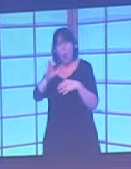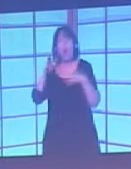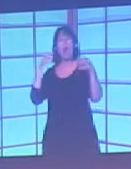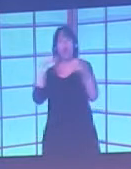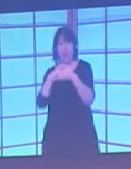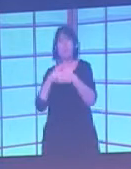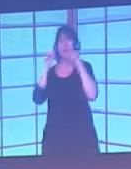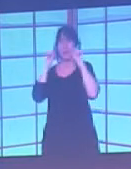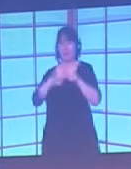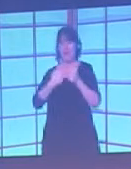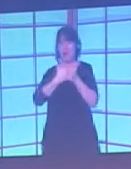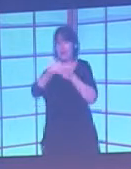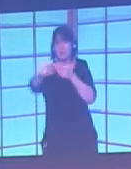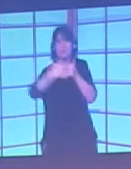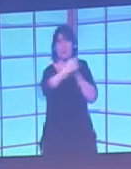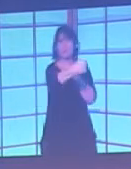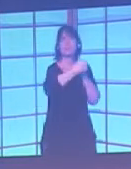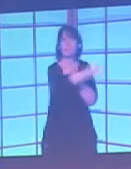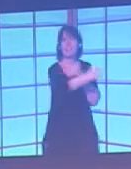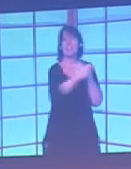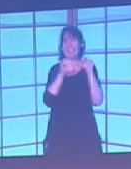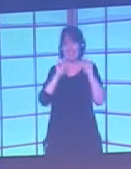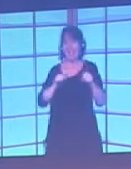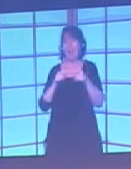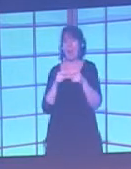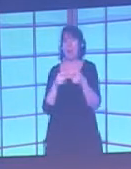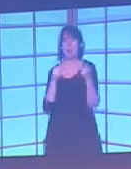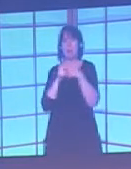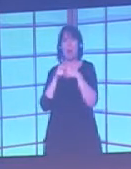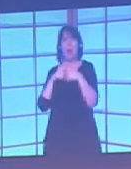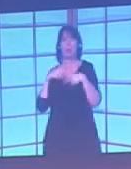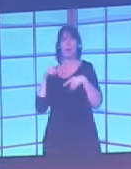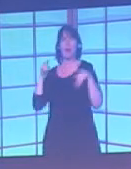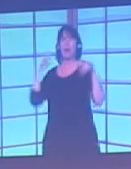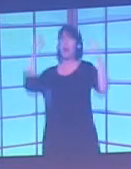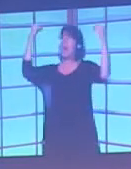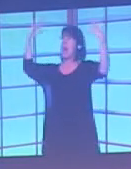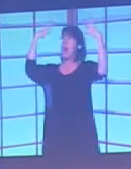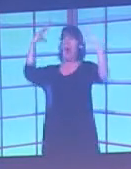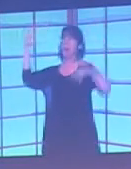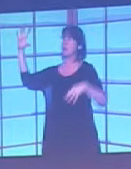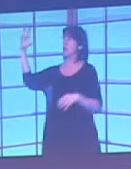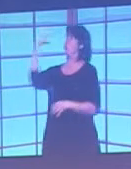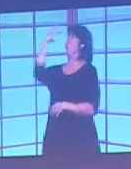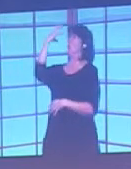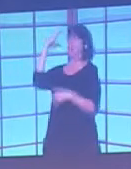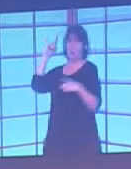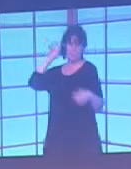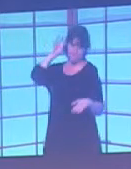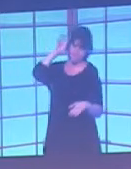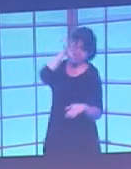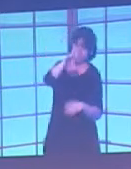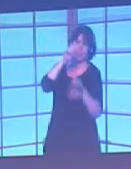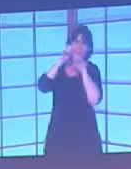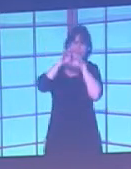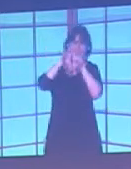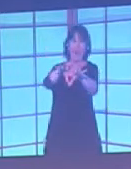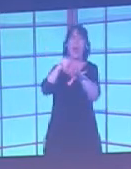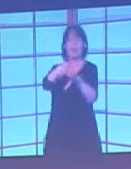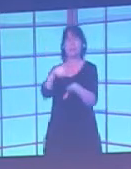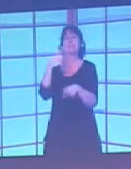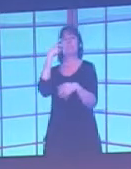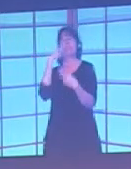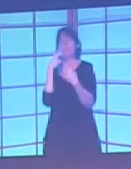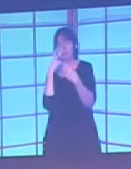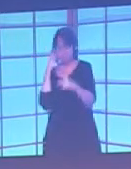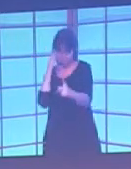way to celebrate this topic, to put the spotlight on it, but in a way that really says to the clubs as well, we